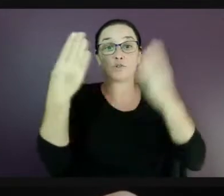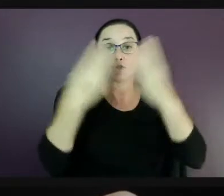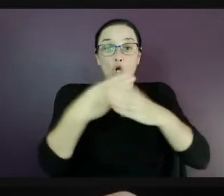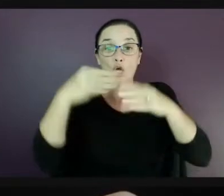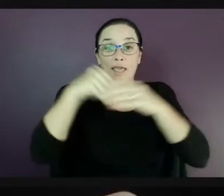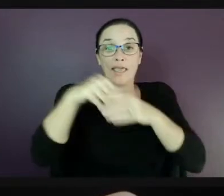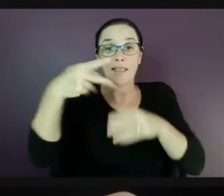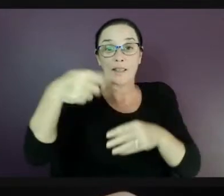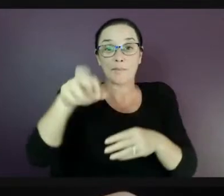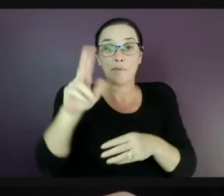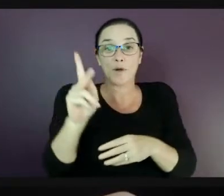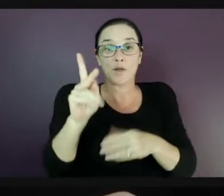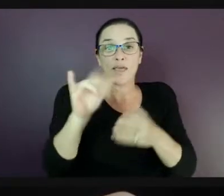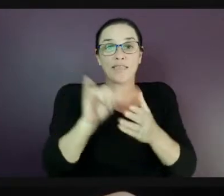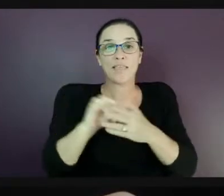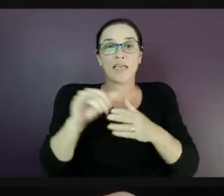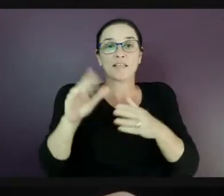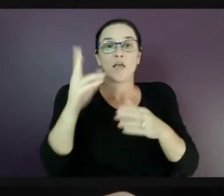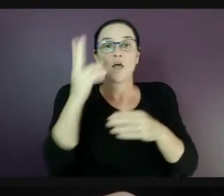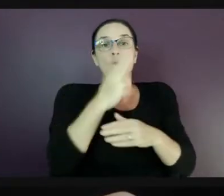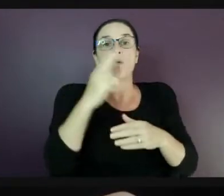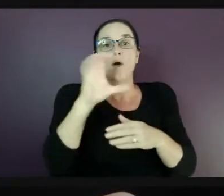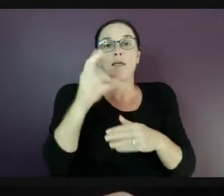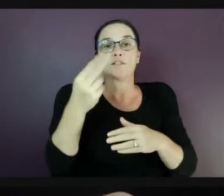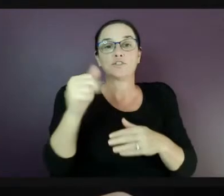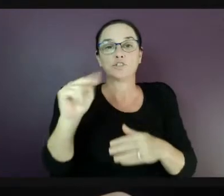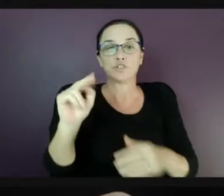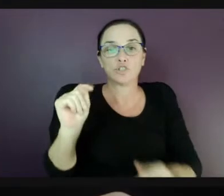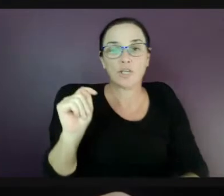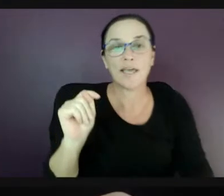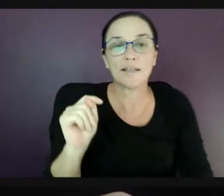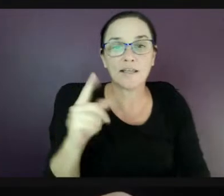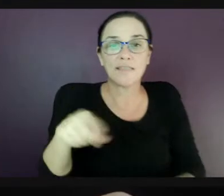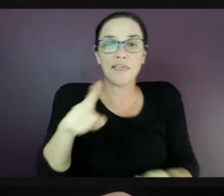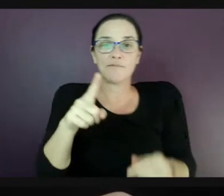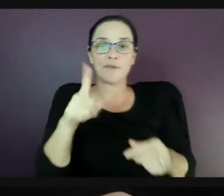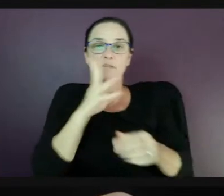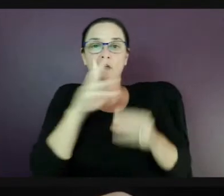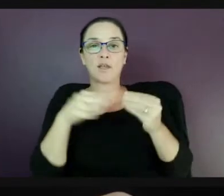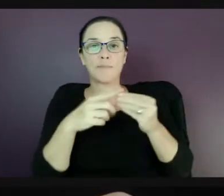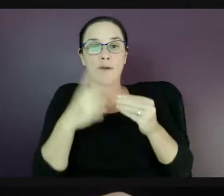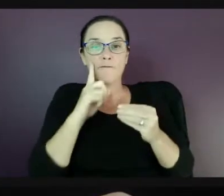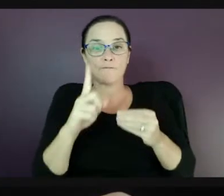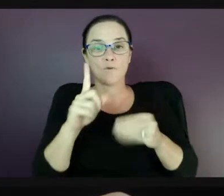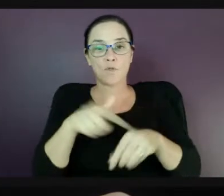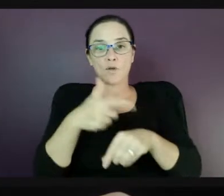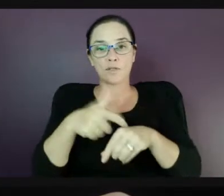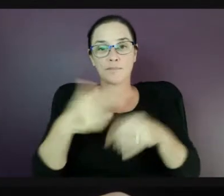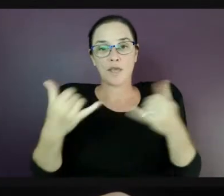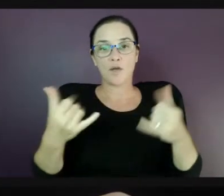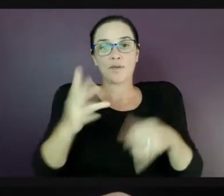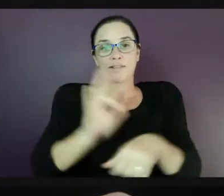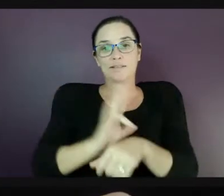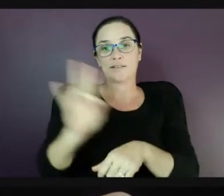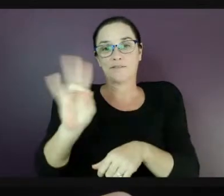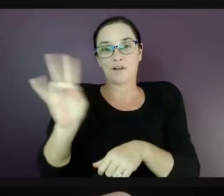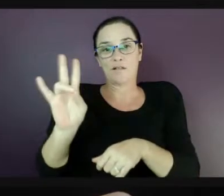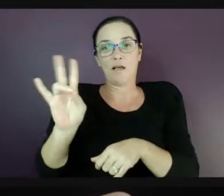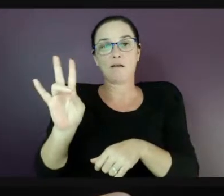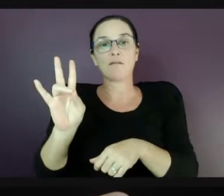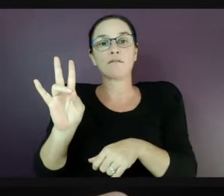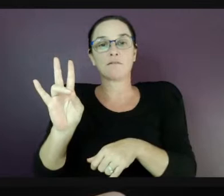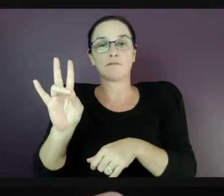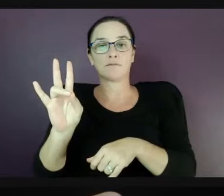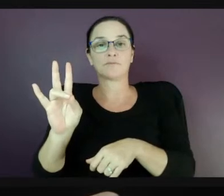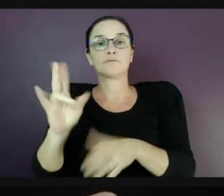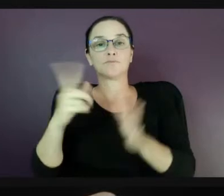that is the Hawaiian Chant event that we've been highlighting for some time now. 7 p.m. So